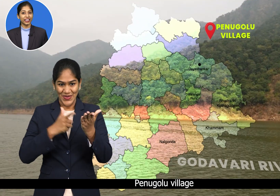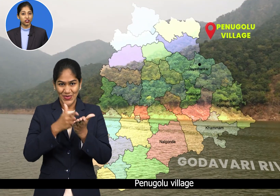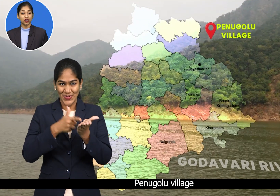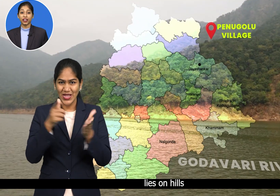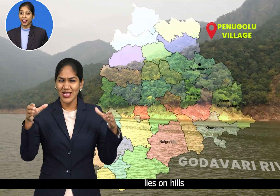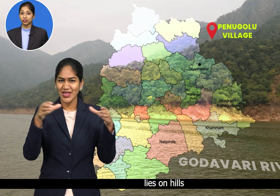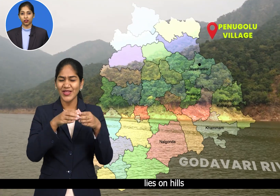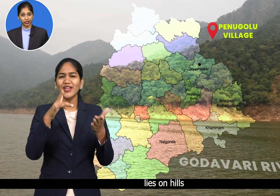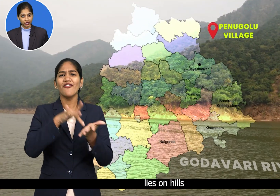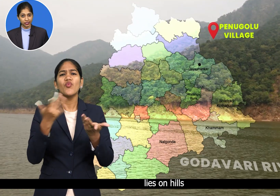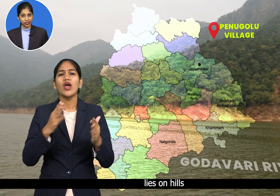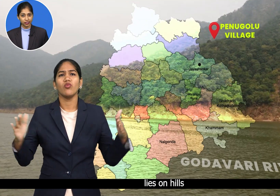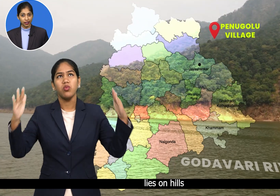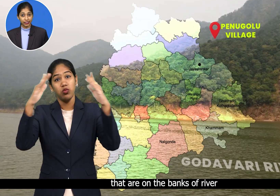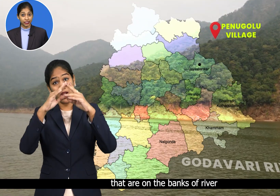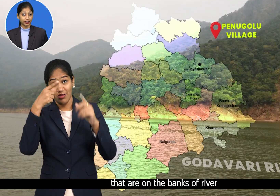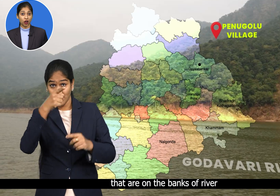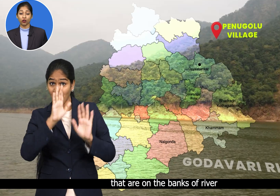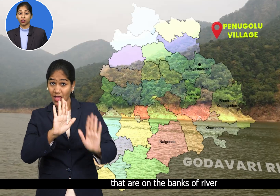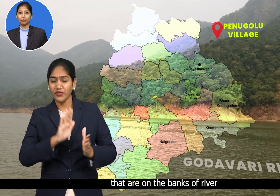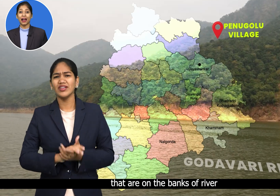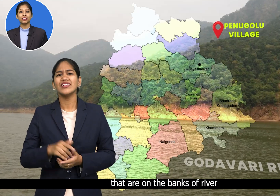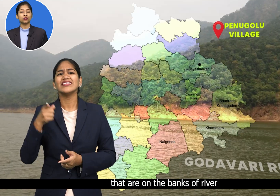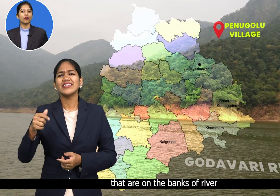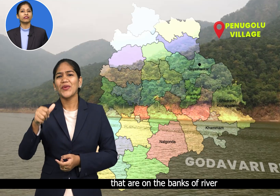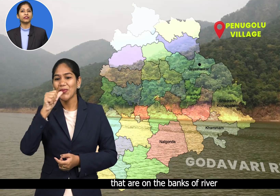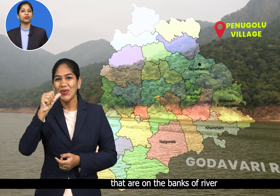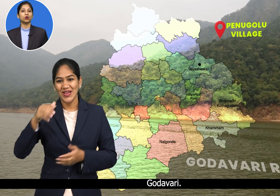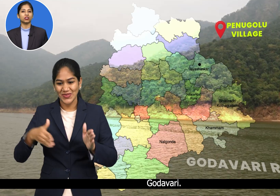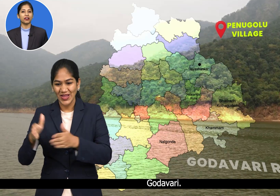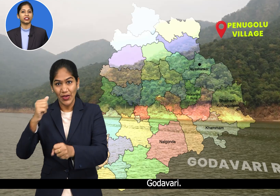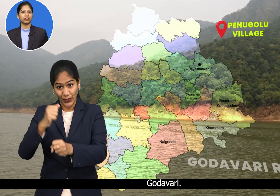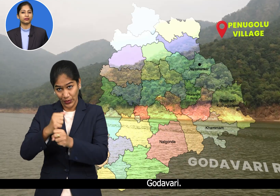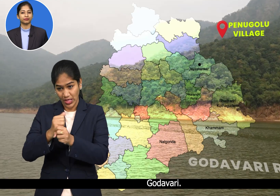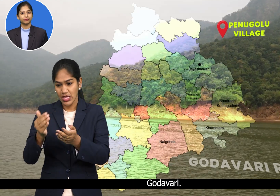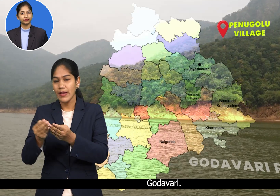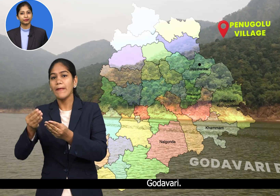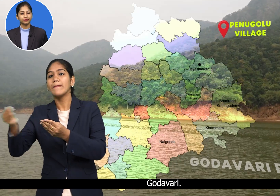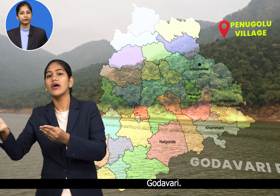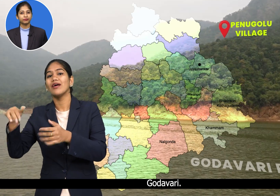Penugolu village lies on the hills that are on the banks of river Godavari.